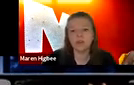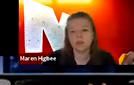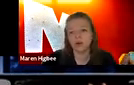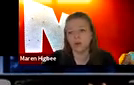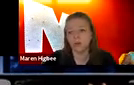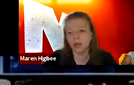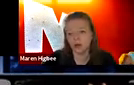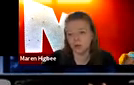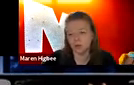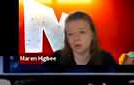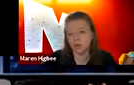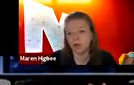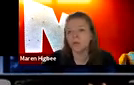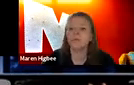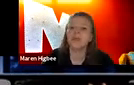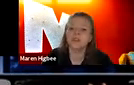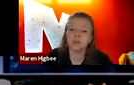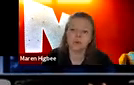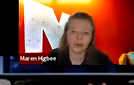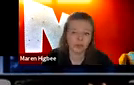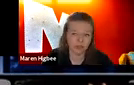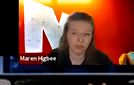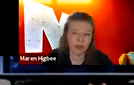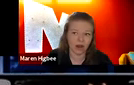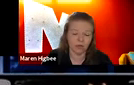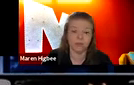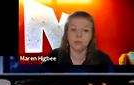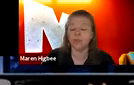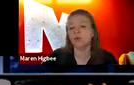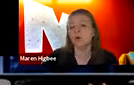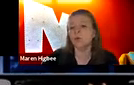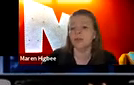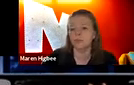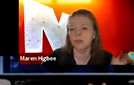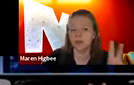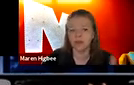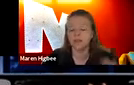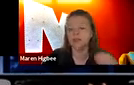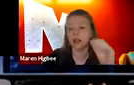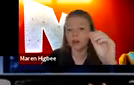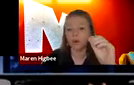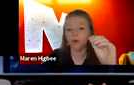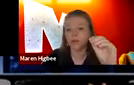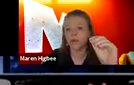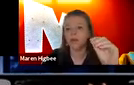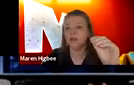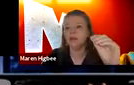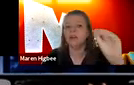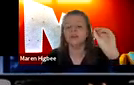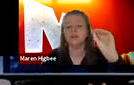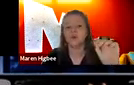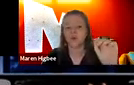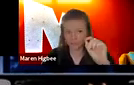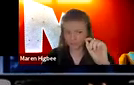going to do this for all the breakout rooms. Well, maybe you're more interested in the breakout rooms, but they're only going to be making this high quality thing